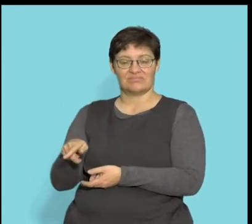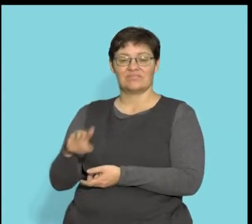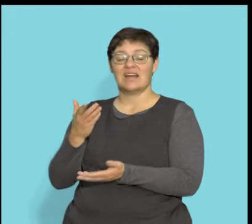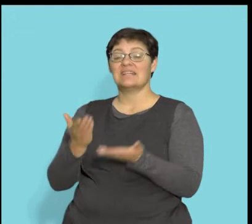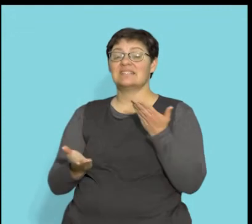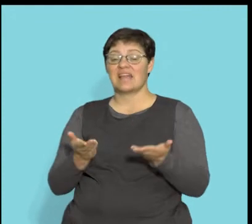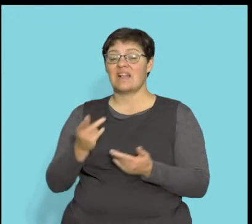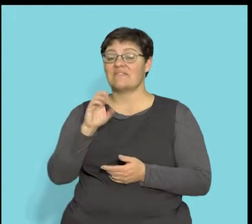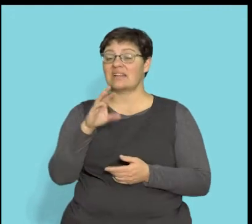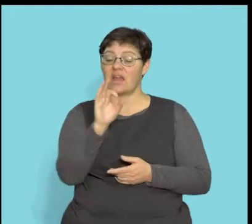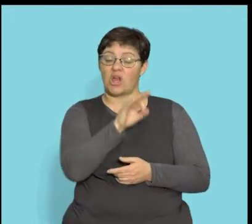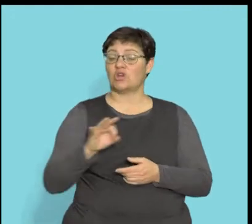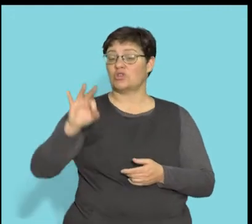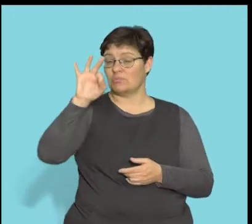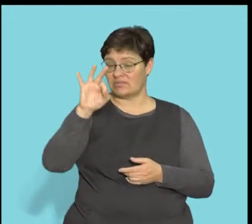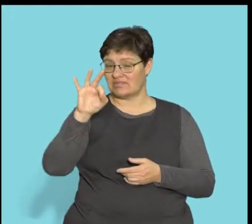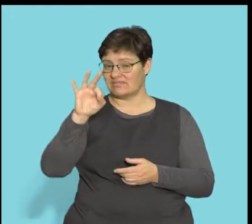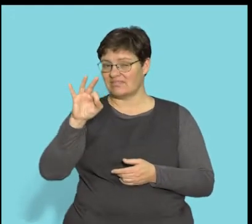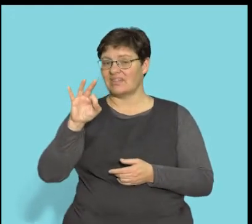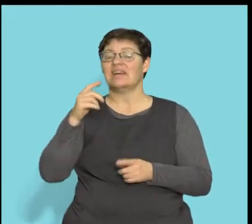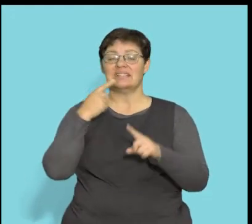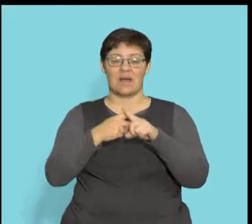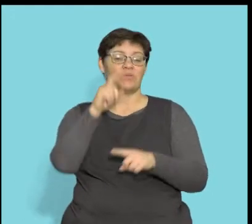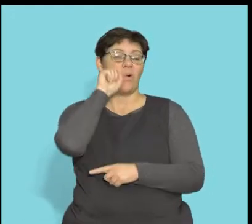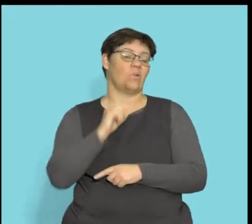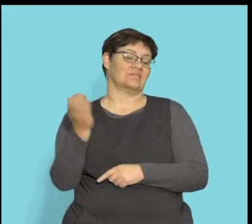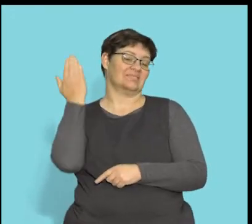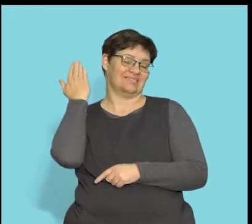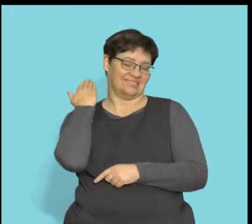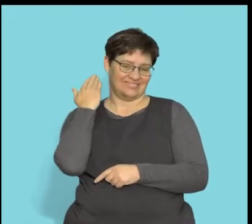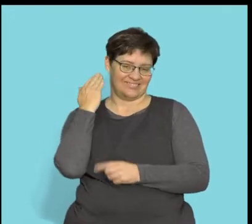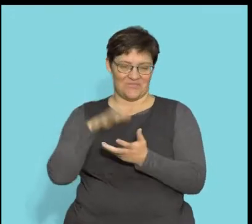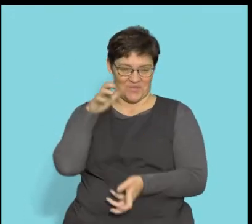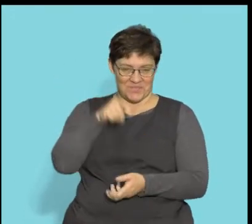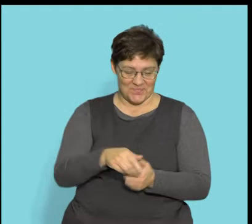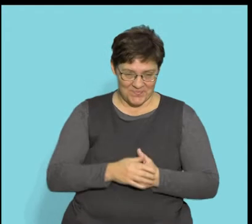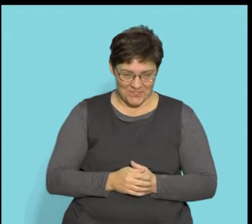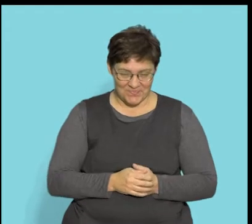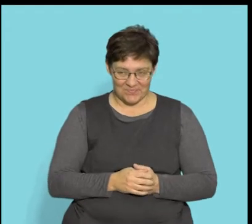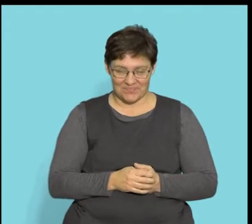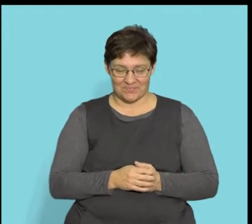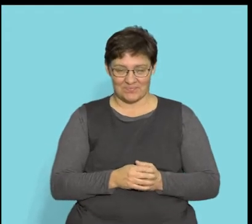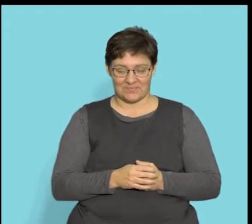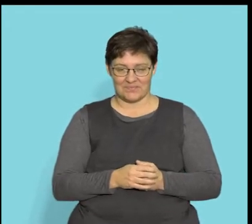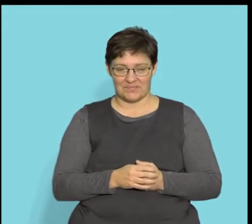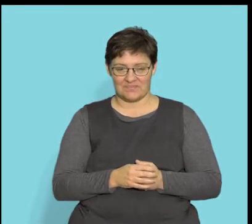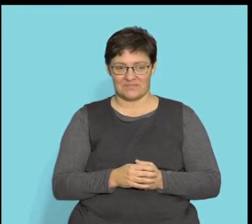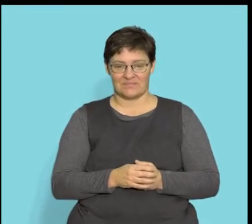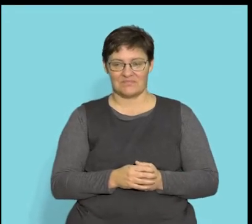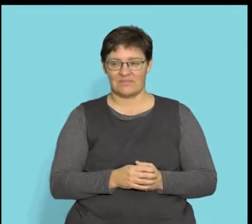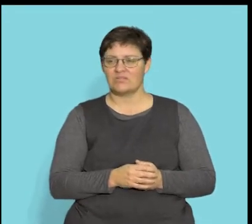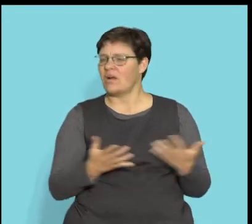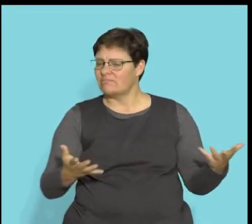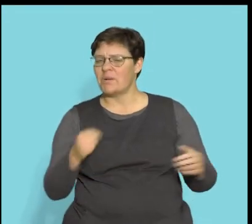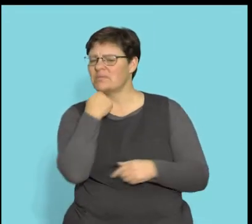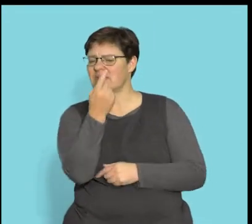is equal to the scale factor cubed times the old volume. Cool, guys?